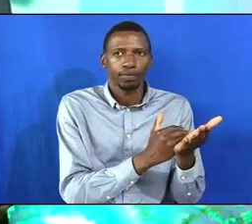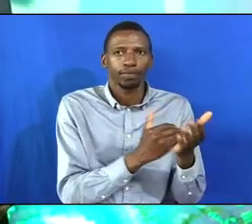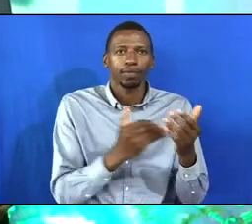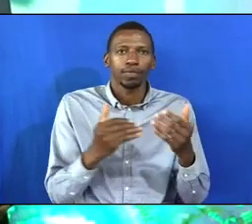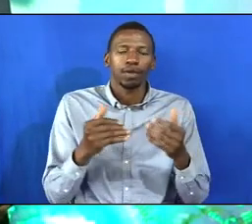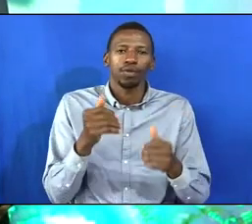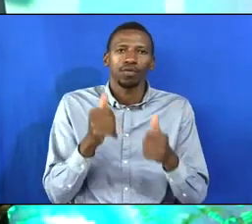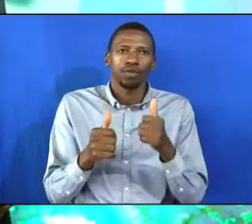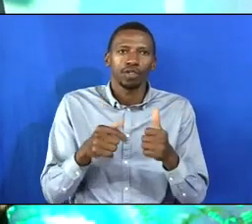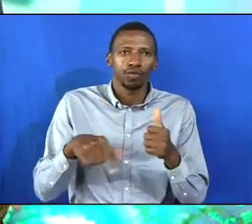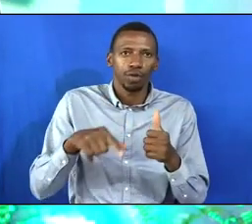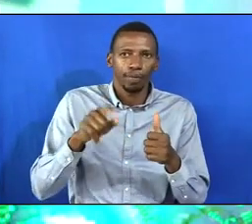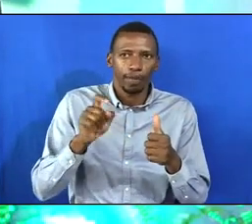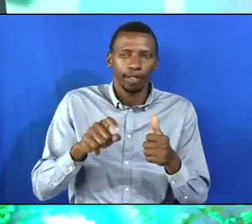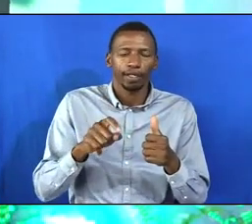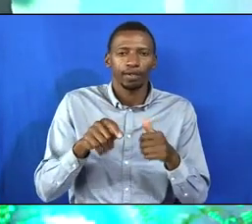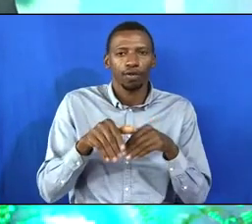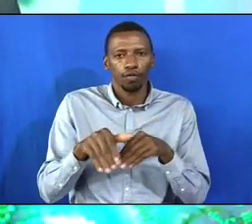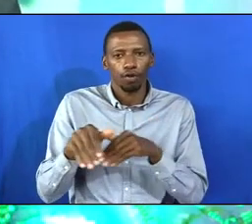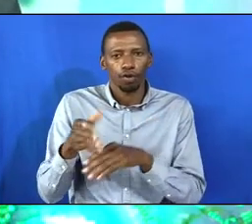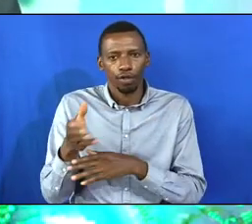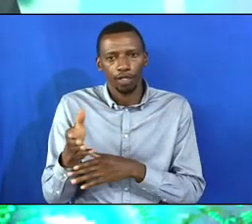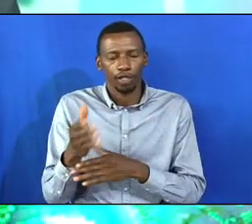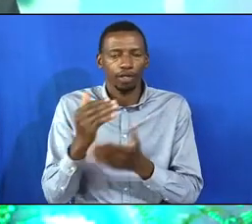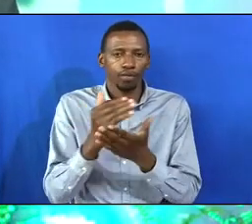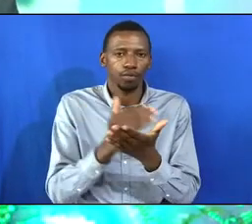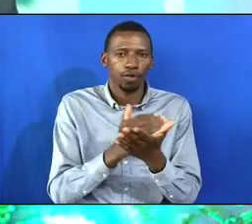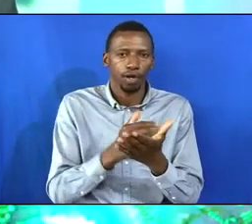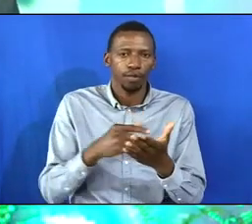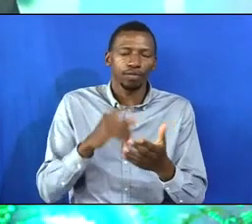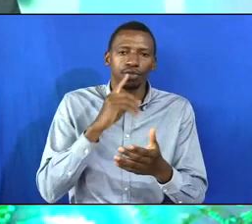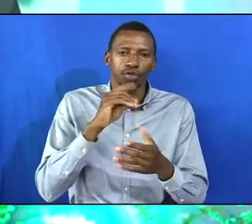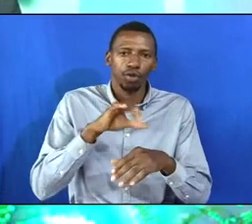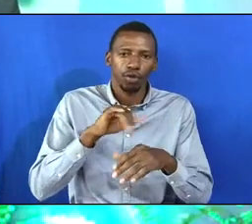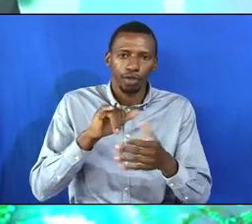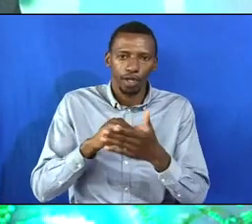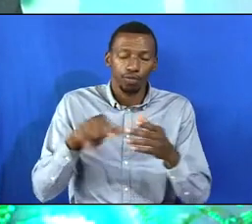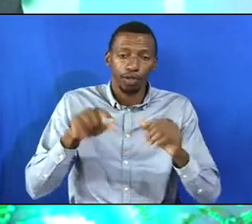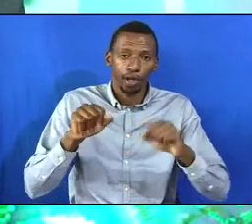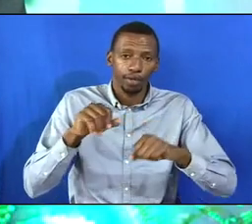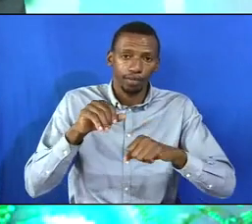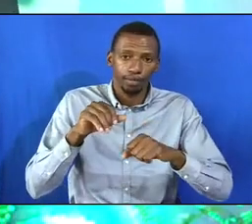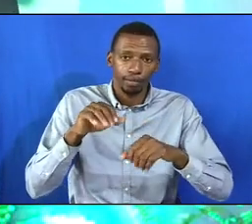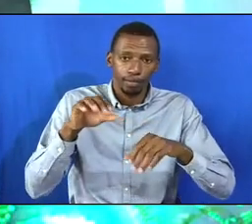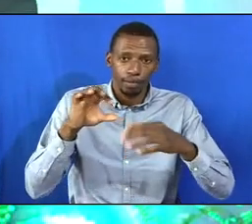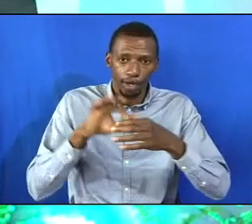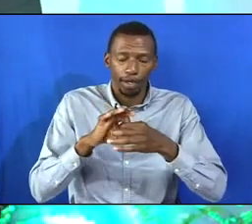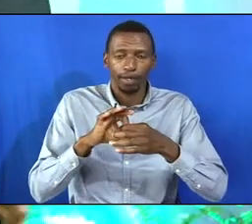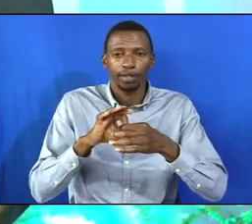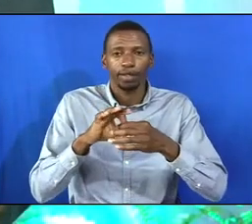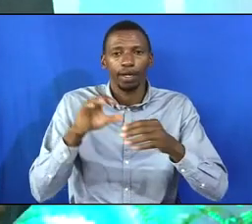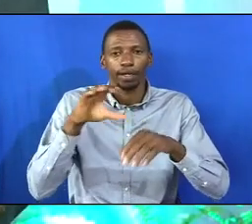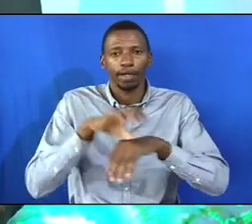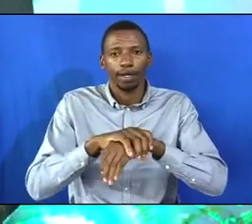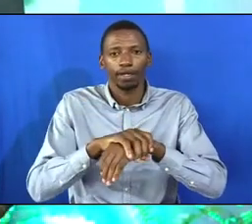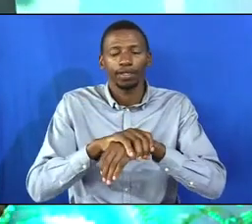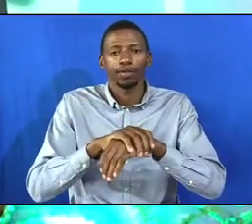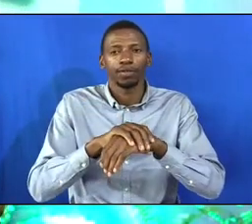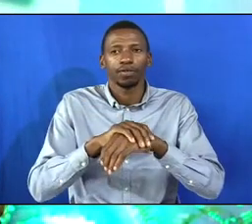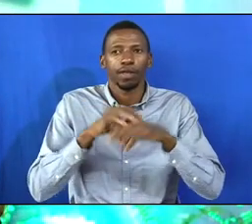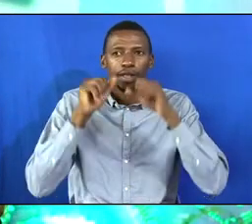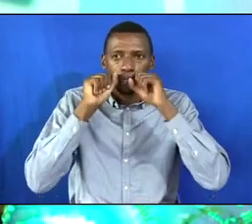to relate to this program so that we can tap maximally into the blessings of this program. Pastor already